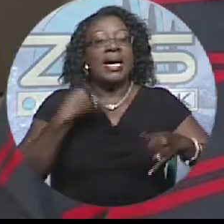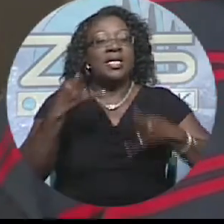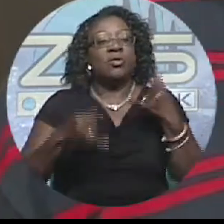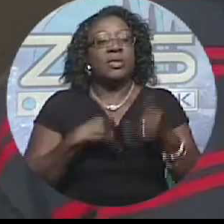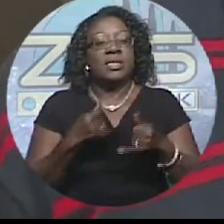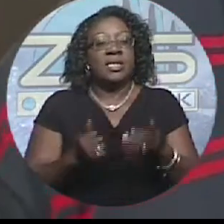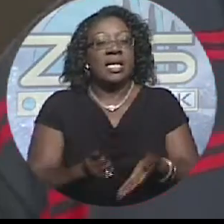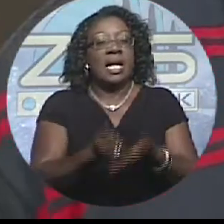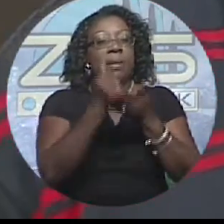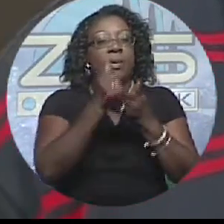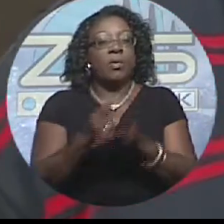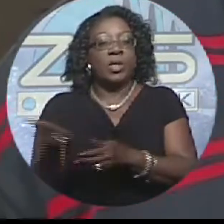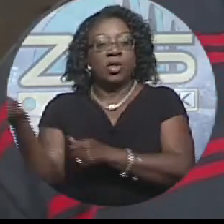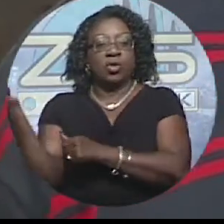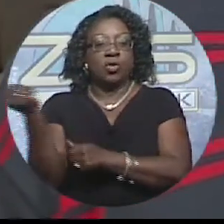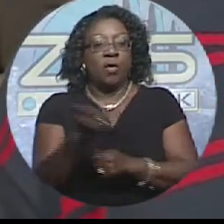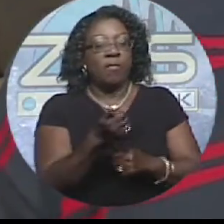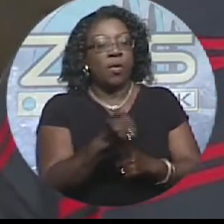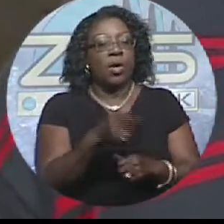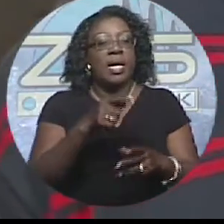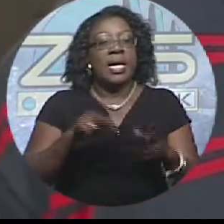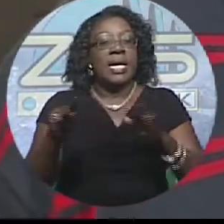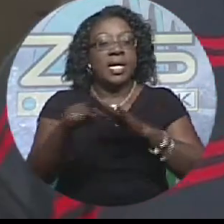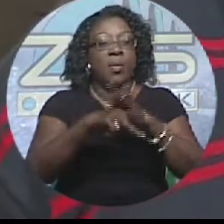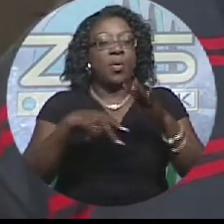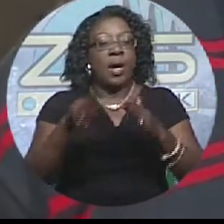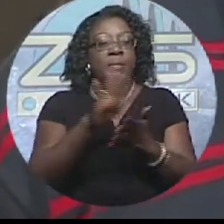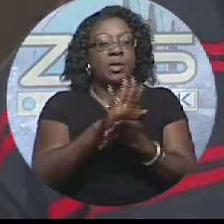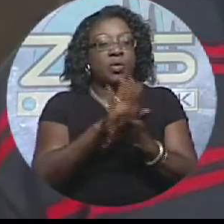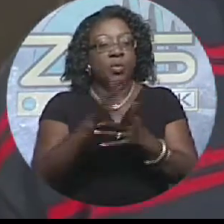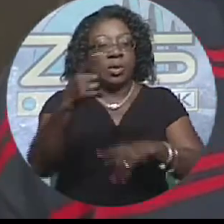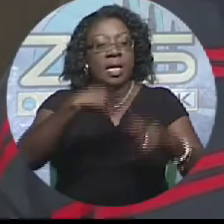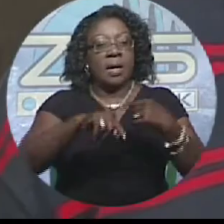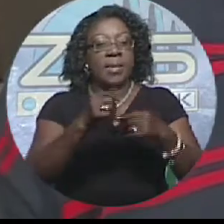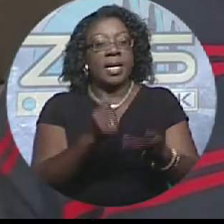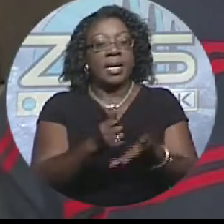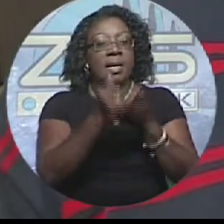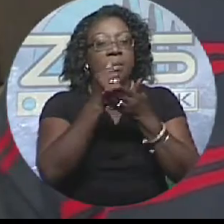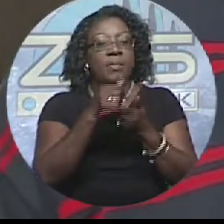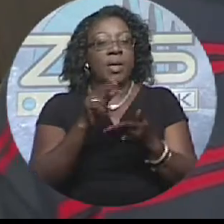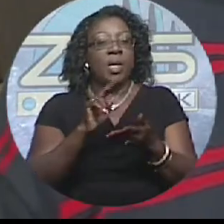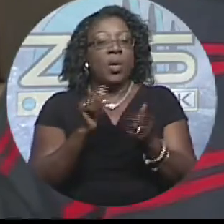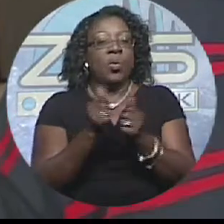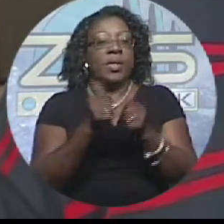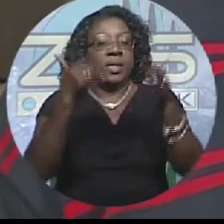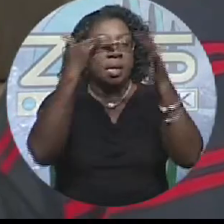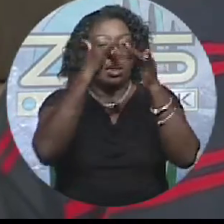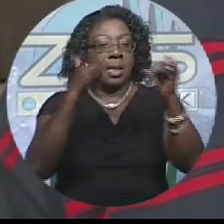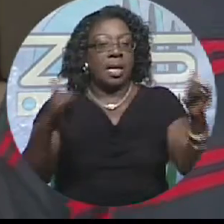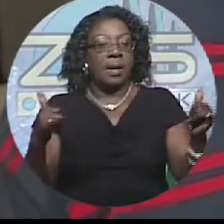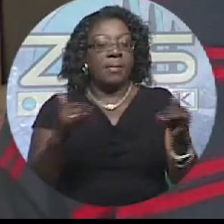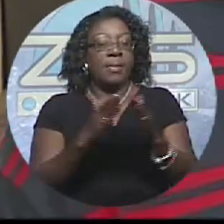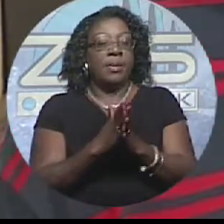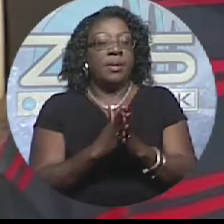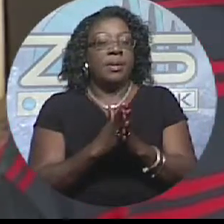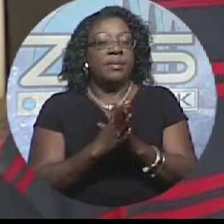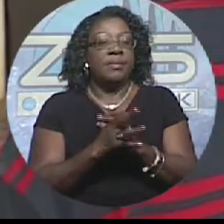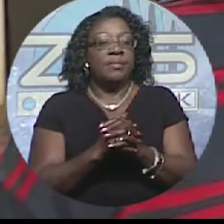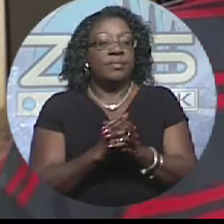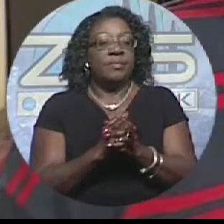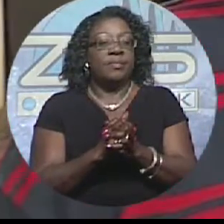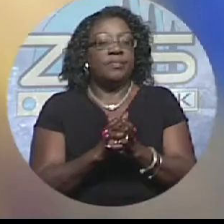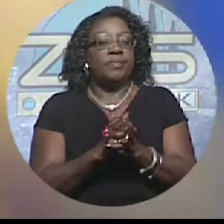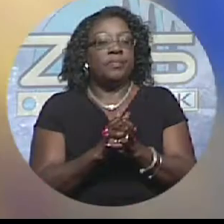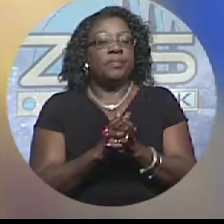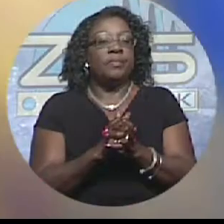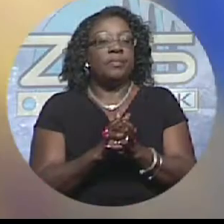at primary school or at junior or high school to come in so we can actually put a plan together them to be able to prepare them for the season and during the season